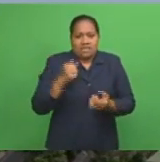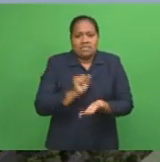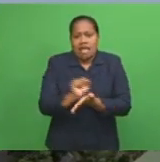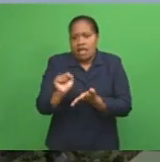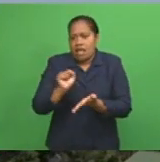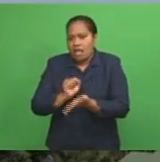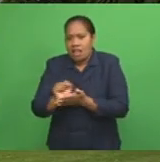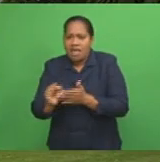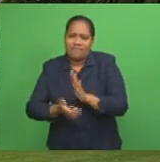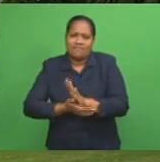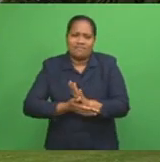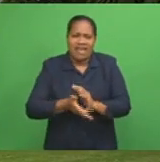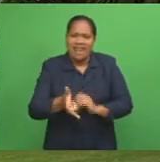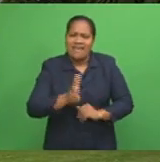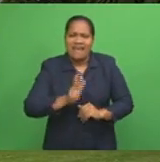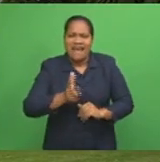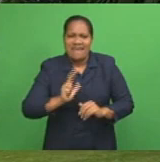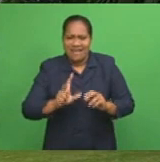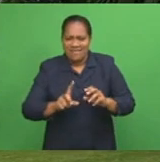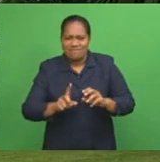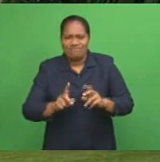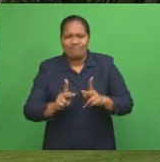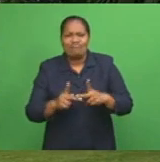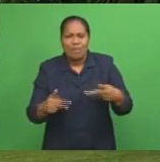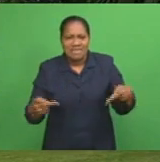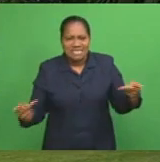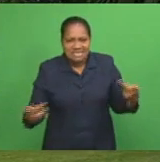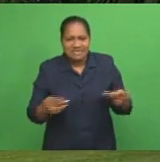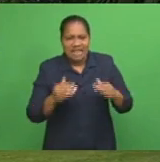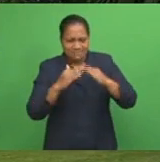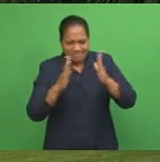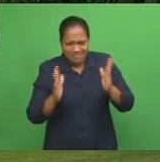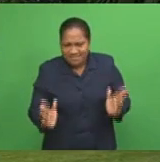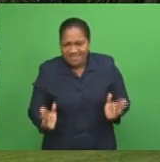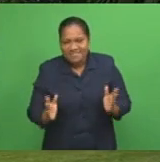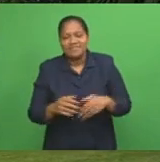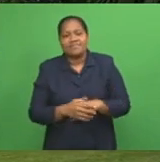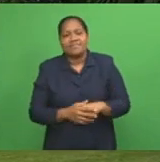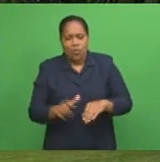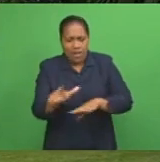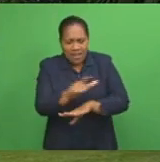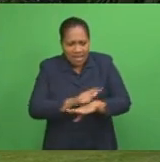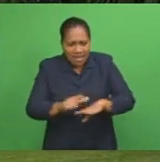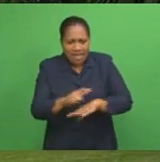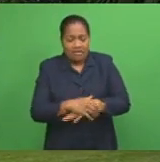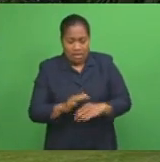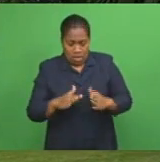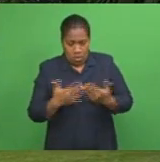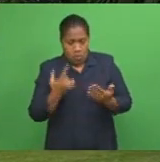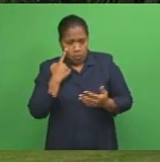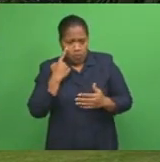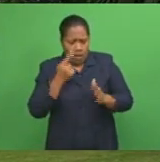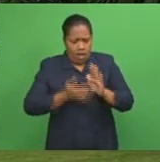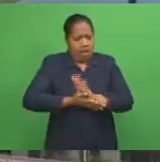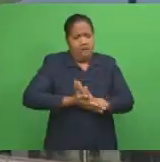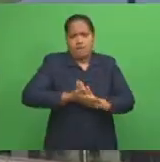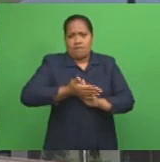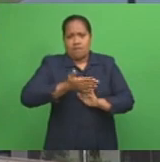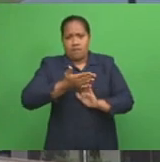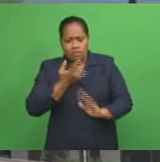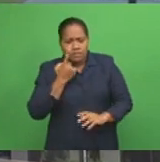high-end properties. We have seen a slight increase in property sales on the lower end, which is